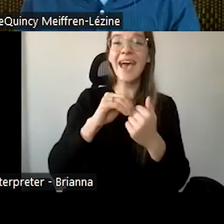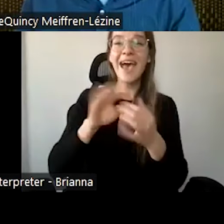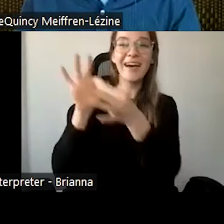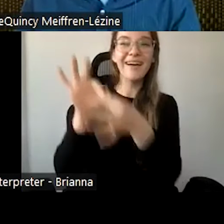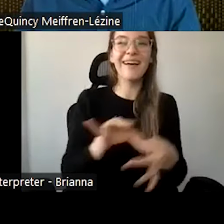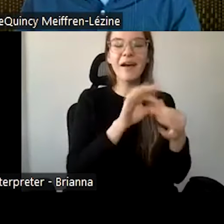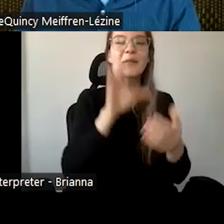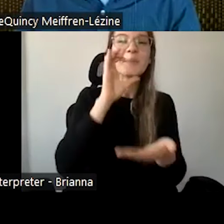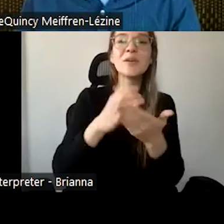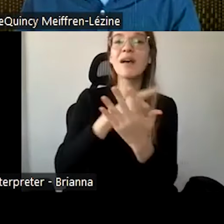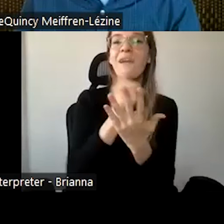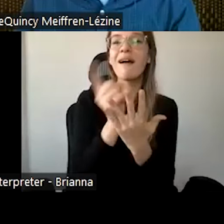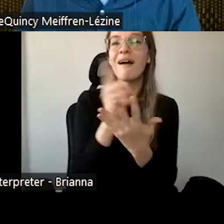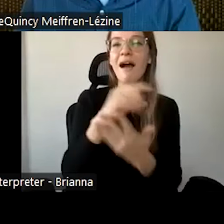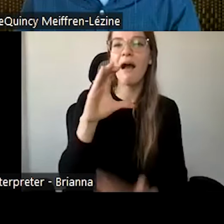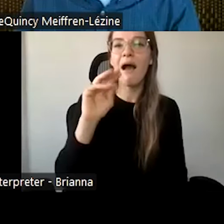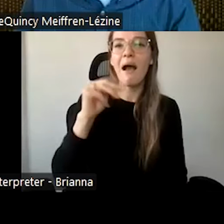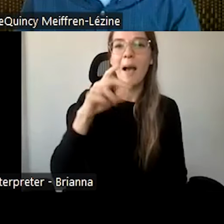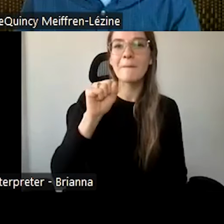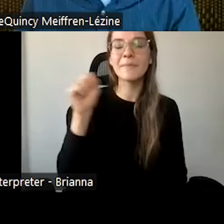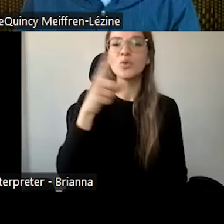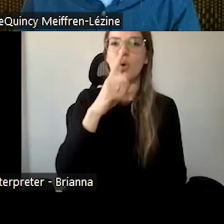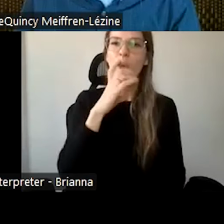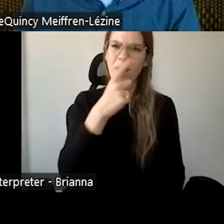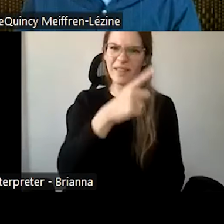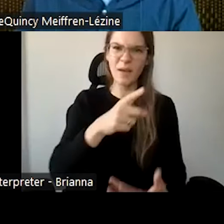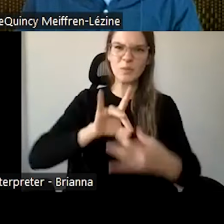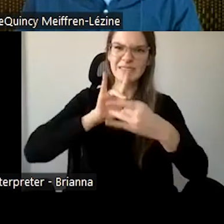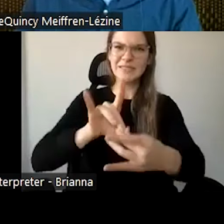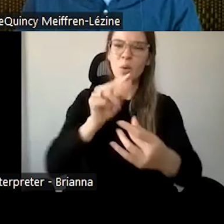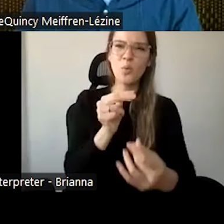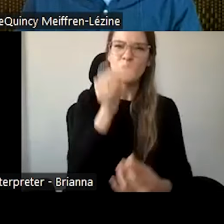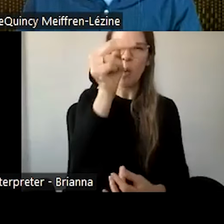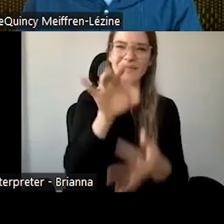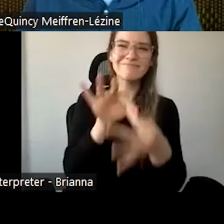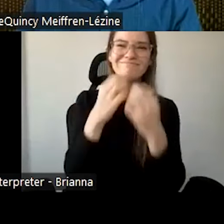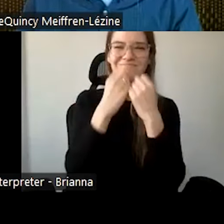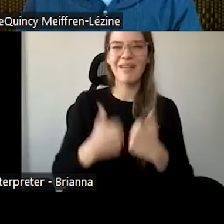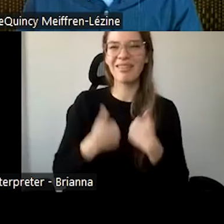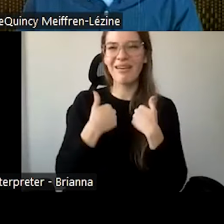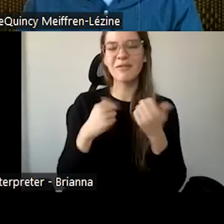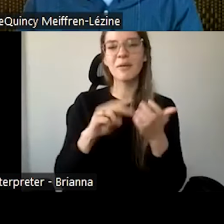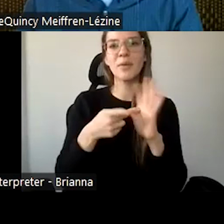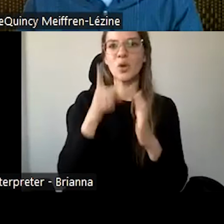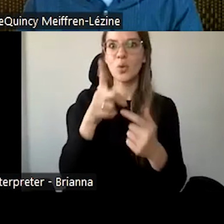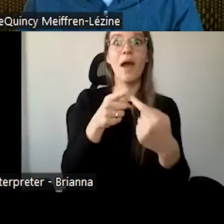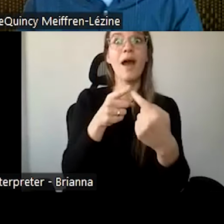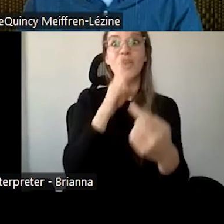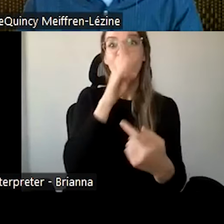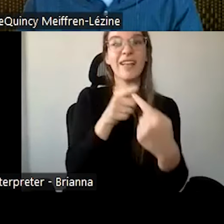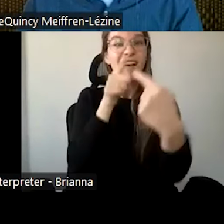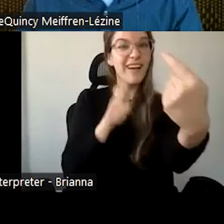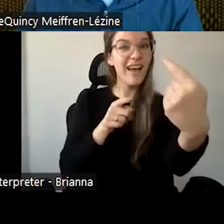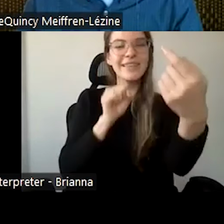where you're trying to increase their strength connection to life, and thus you are directly countering their pull